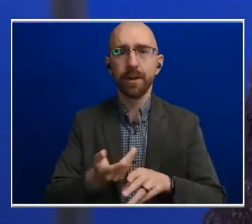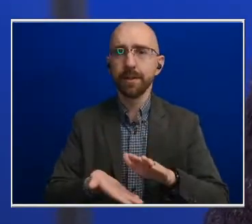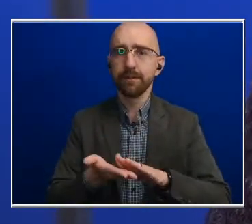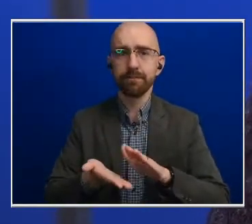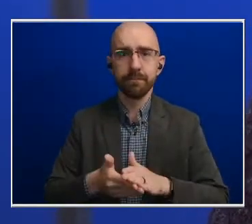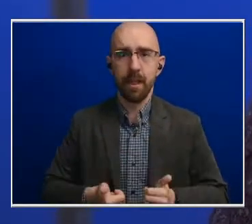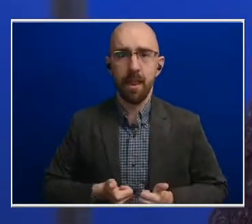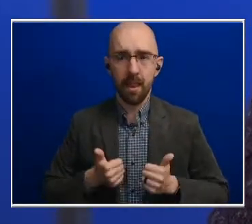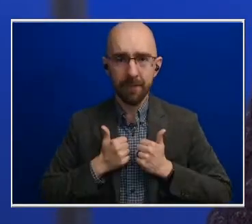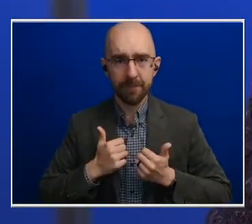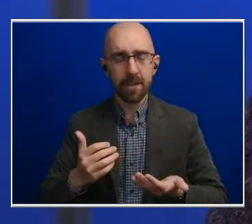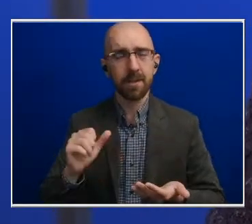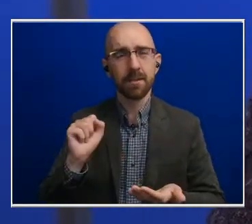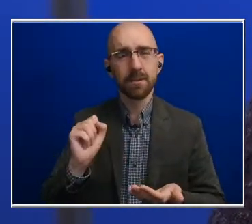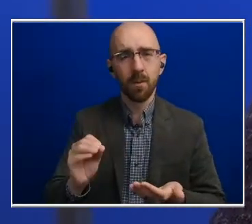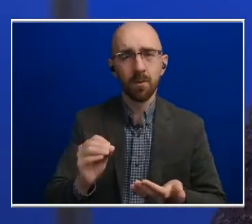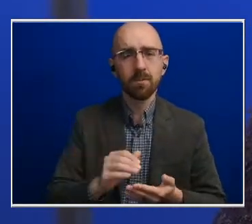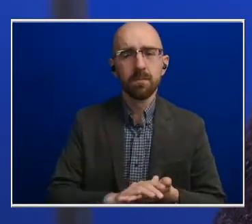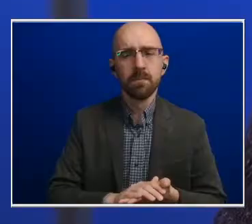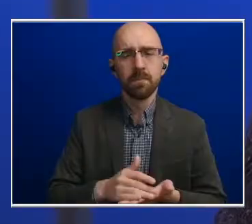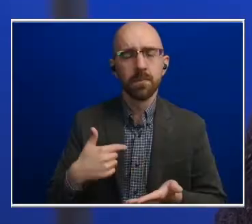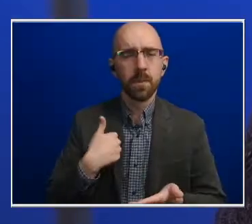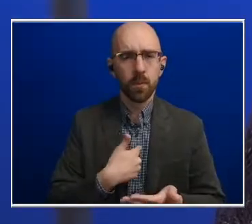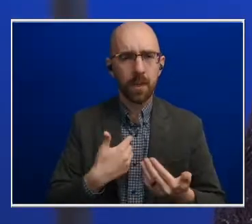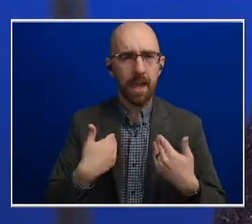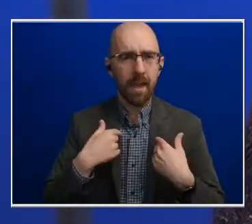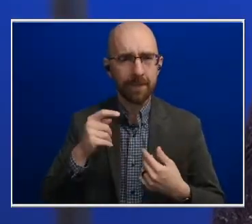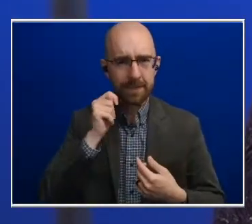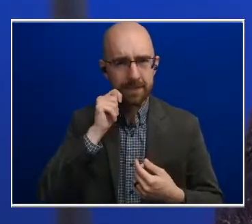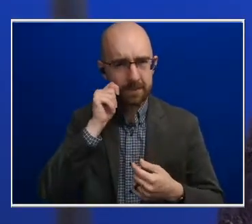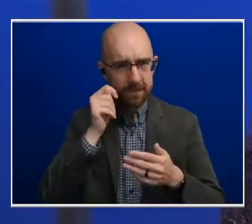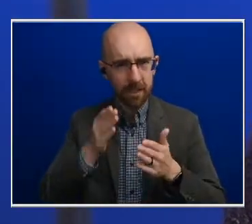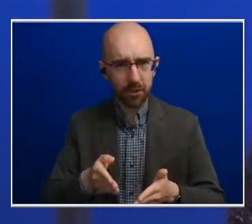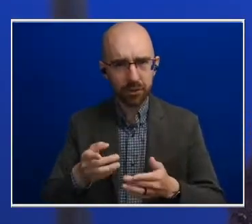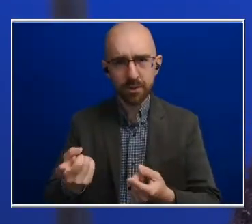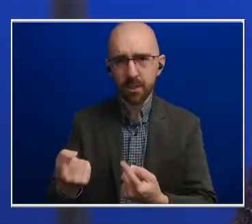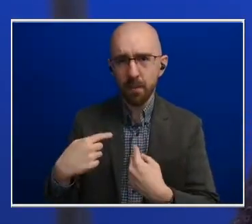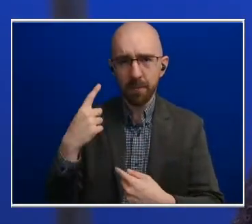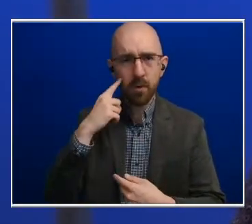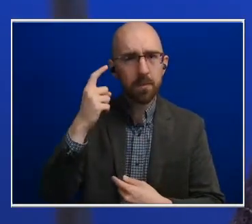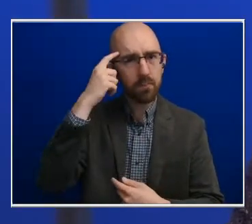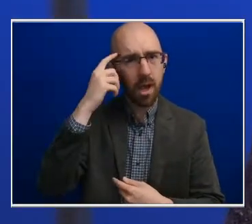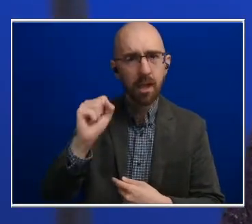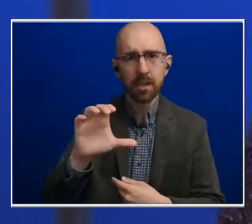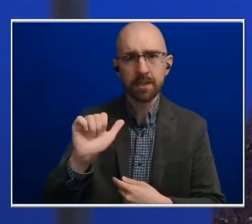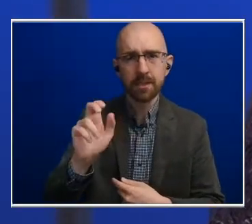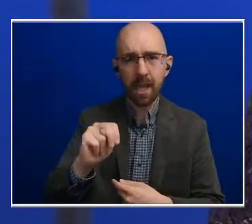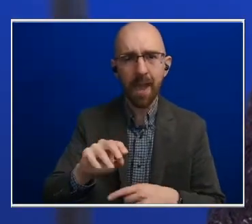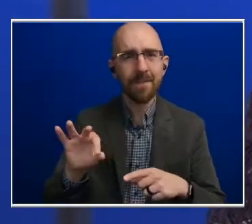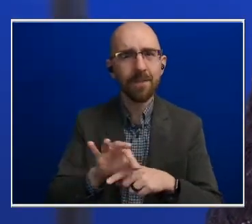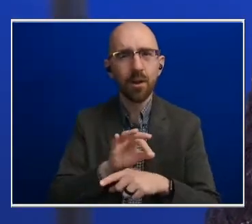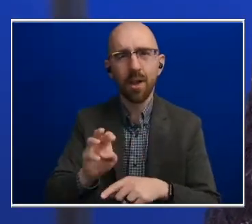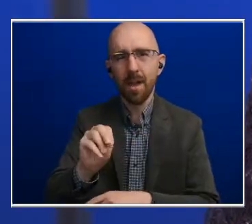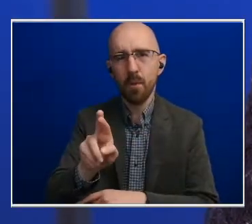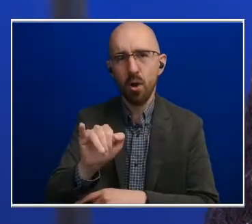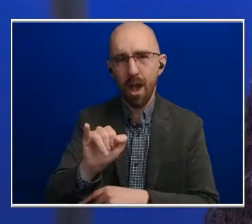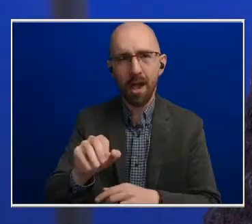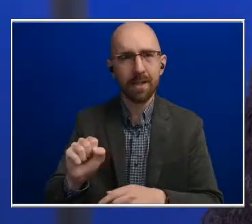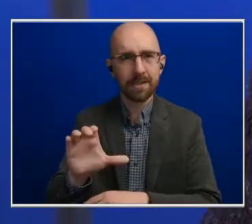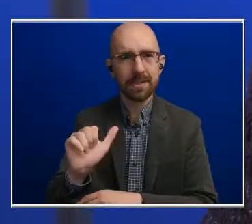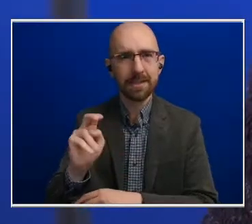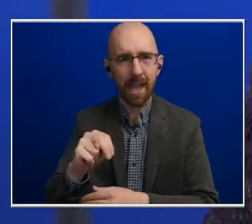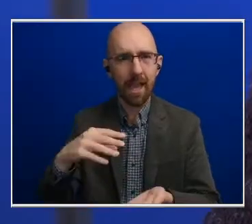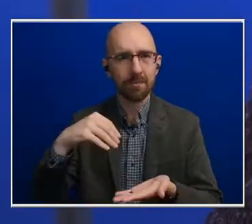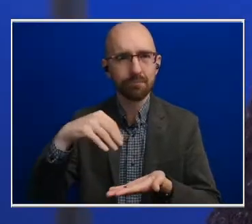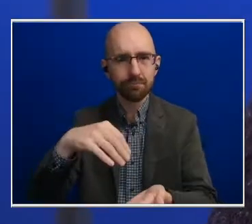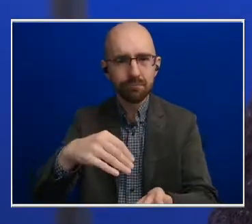so we had these teenagers come in for brain scans, for functional MRI scans, before and after they went through this